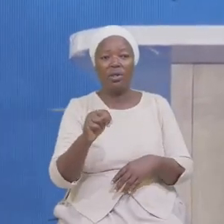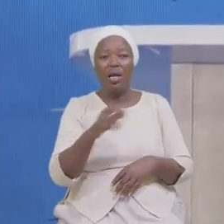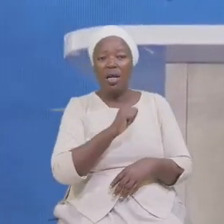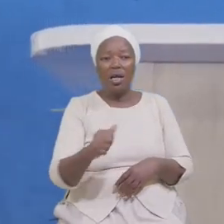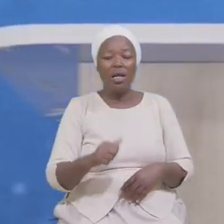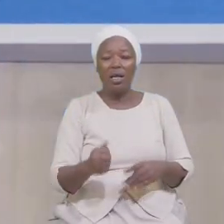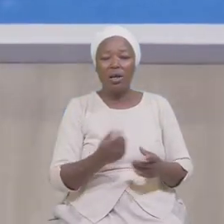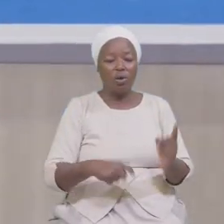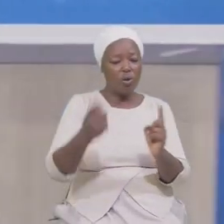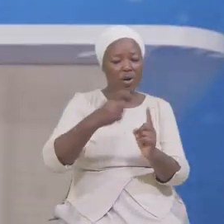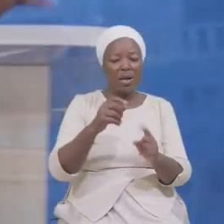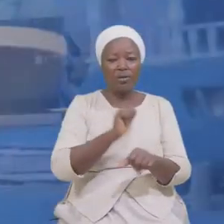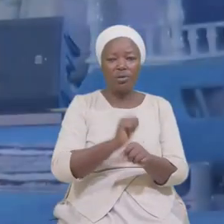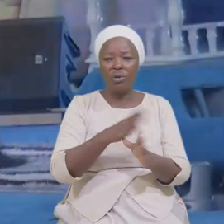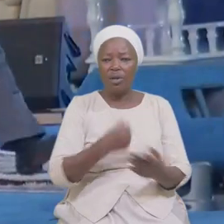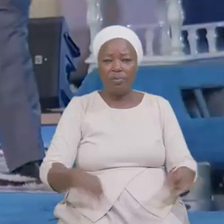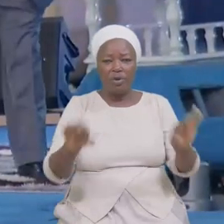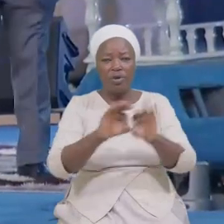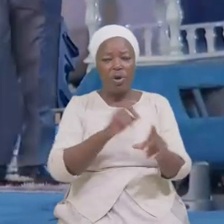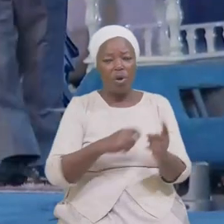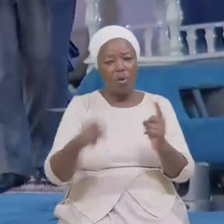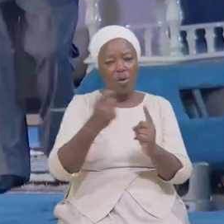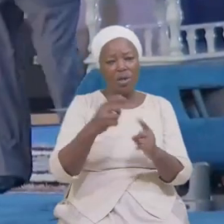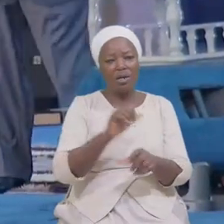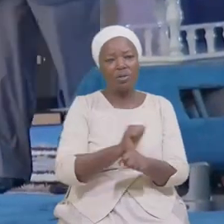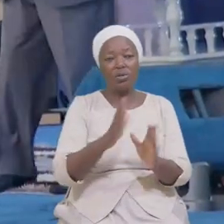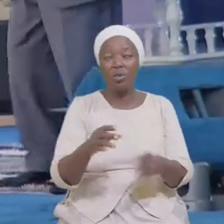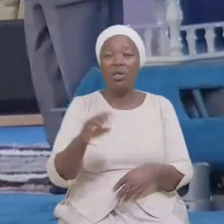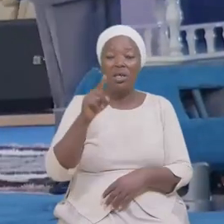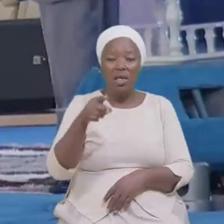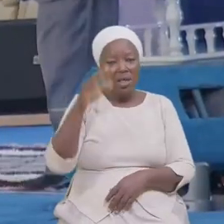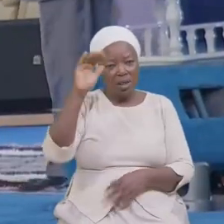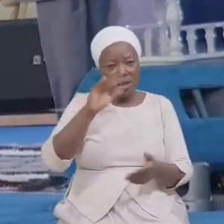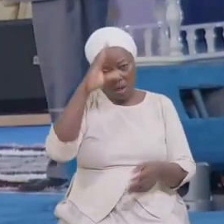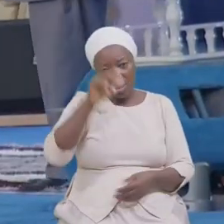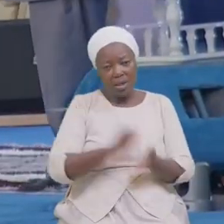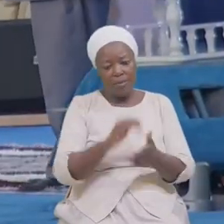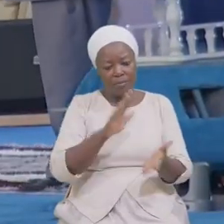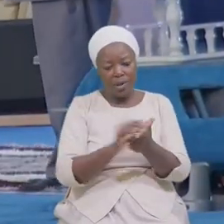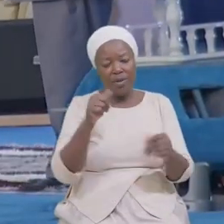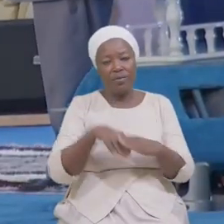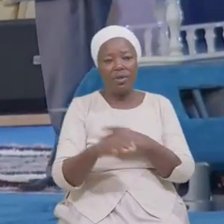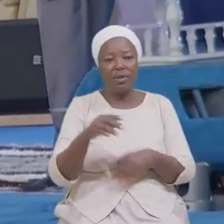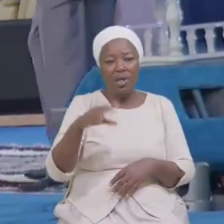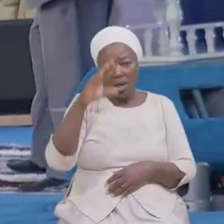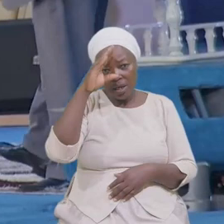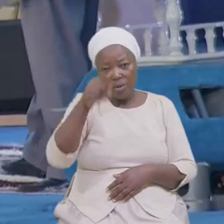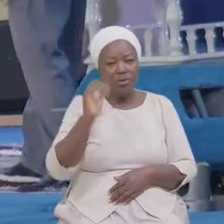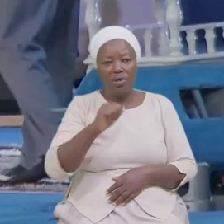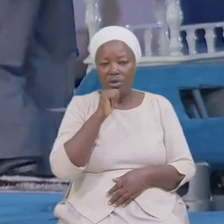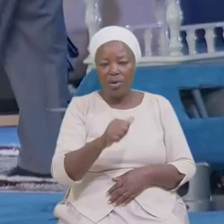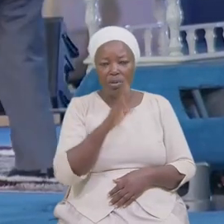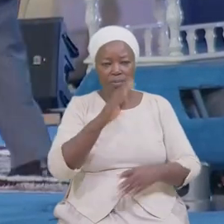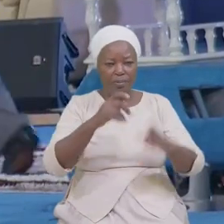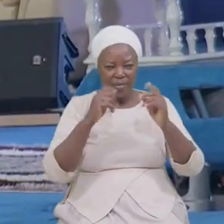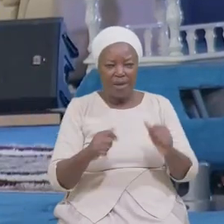precious cornerstone. He that believes in him, he will not make haste. He'll not